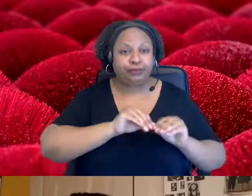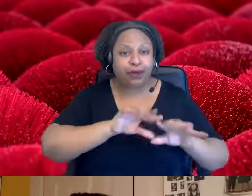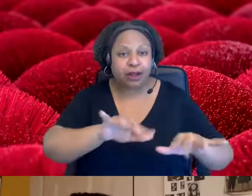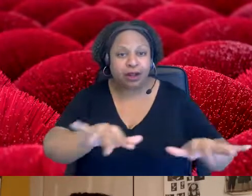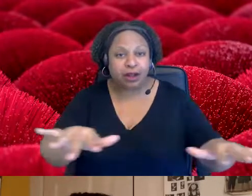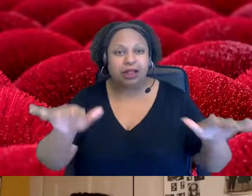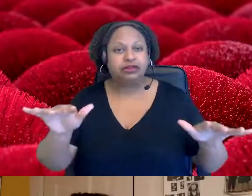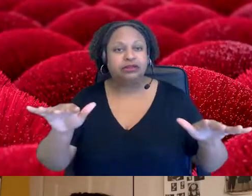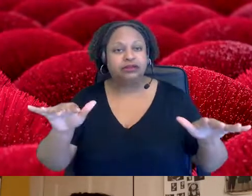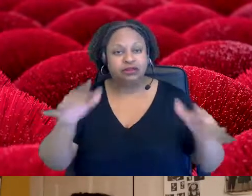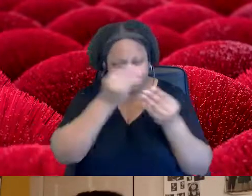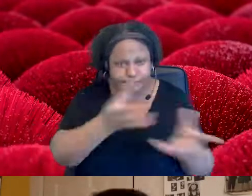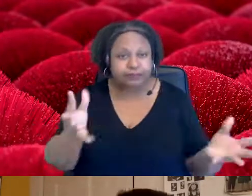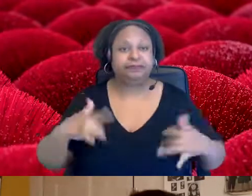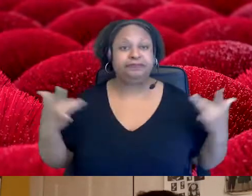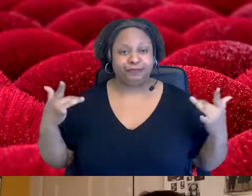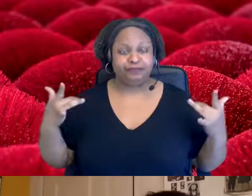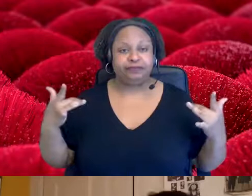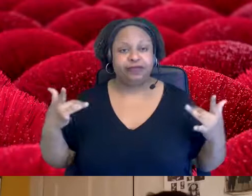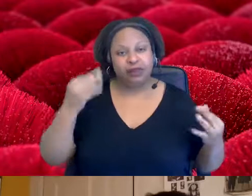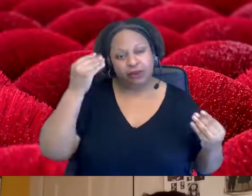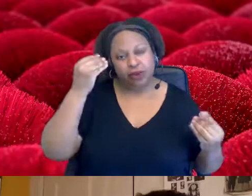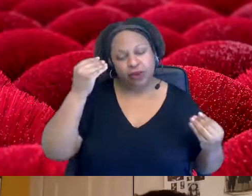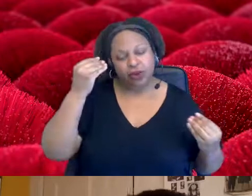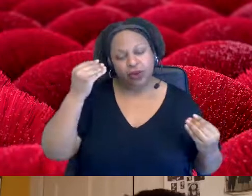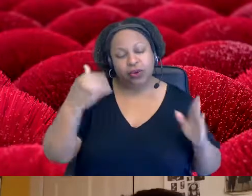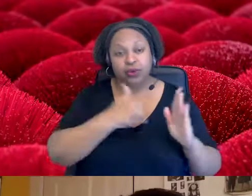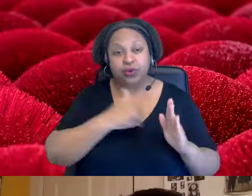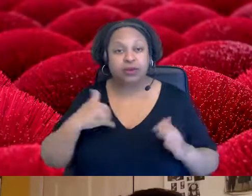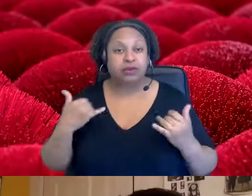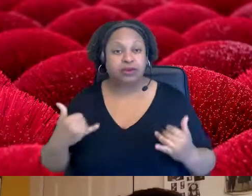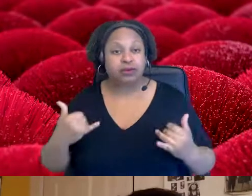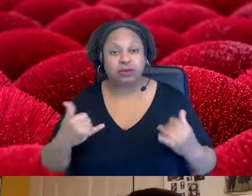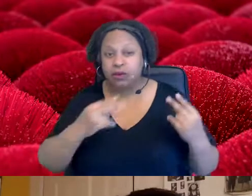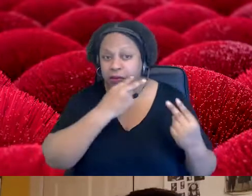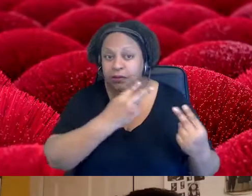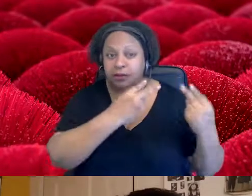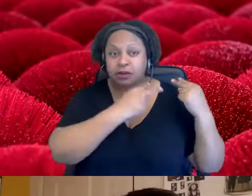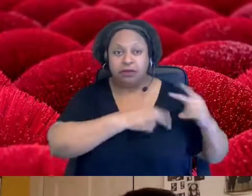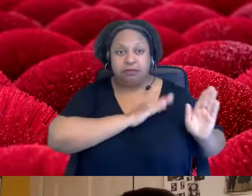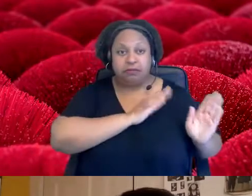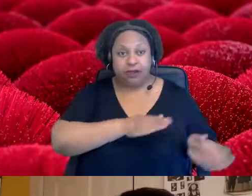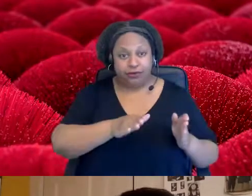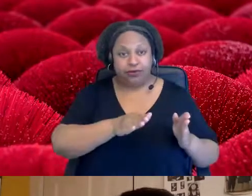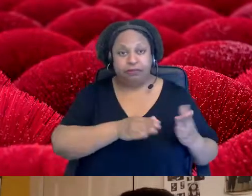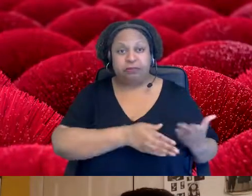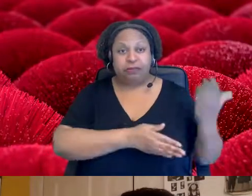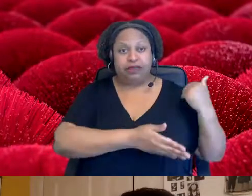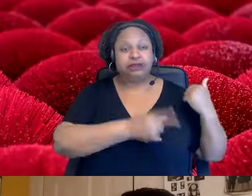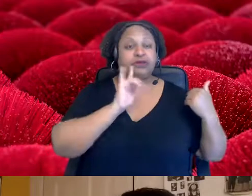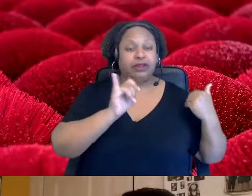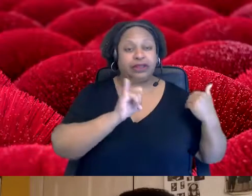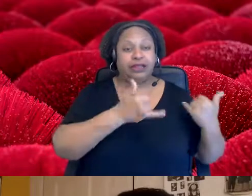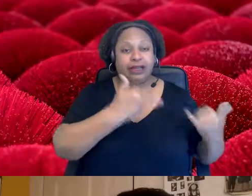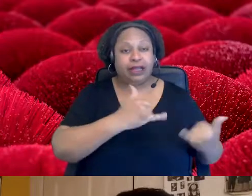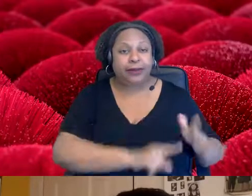for example, and the patterns of the past are, I mean, it's inherent in artist-run center